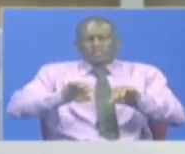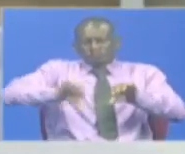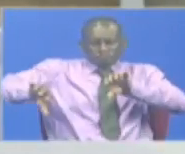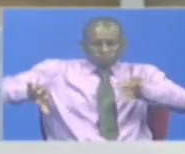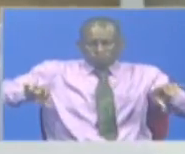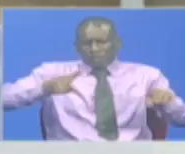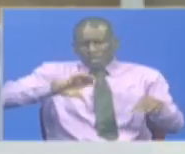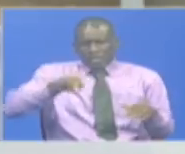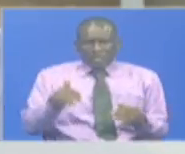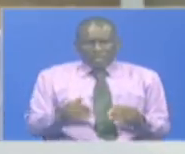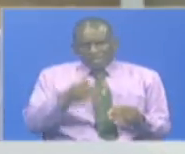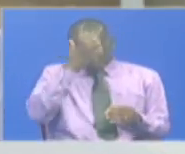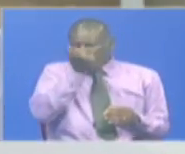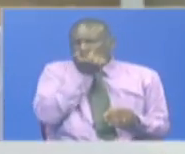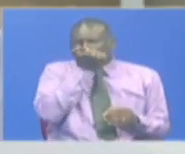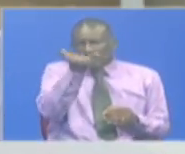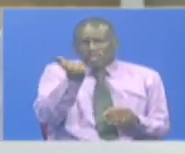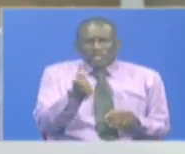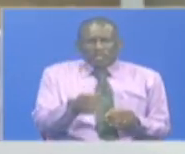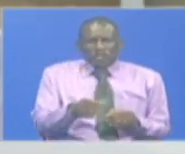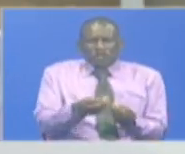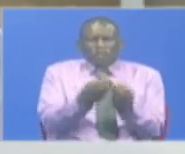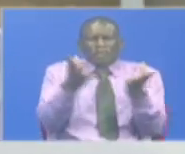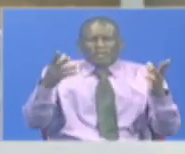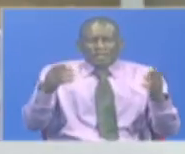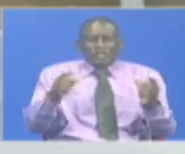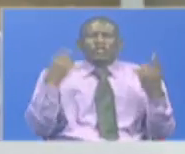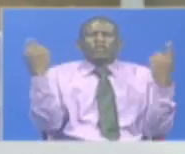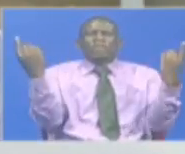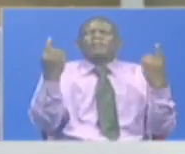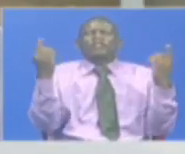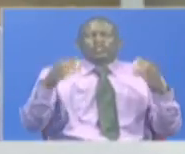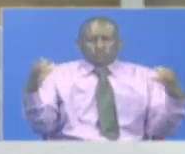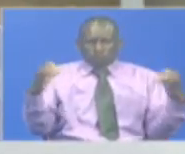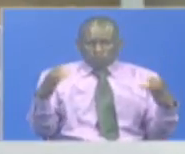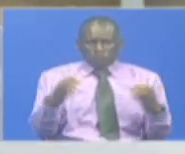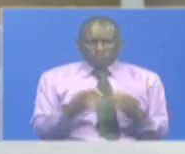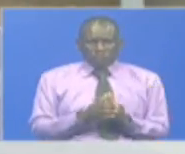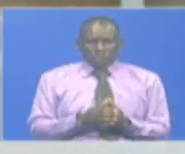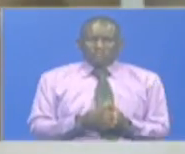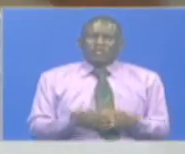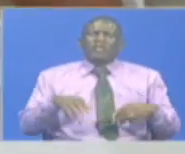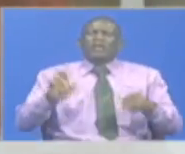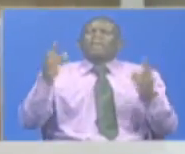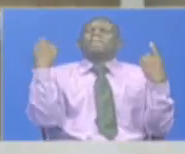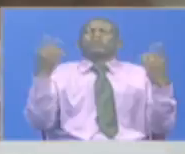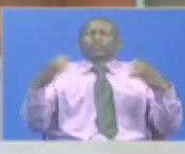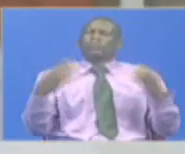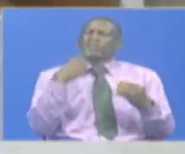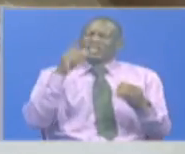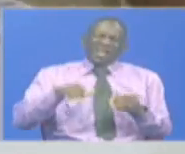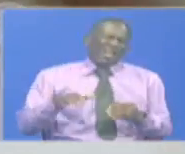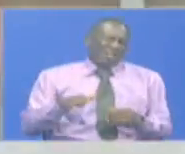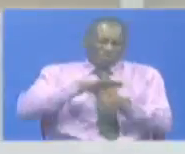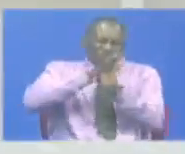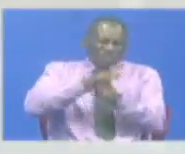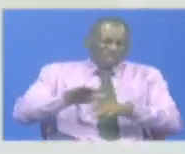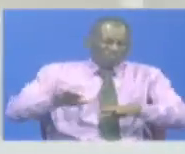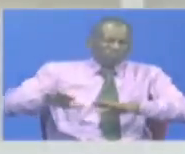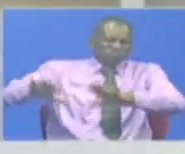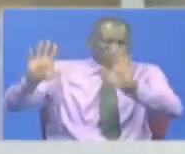of ignorance of the most pastoralist communities, wanasema hiyo ni eno ya watu